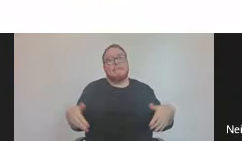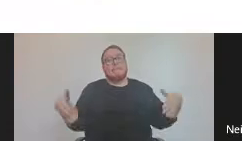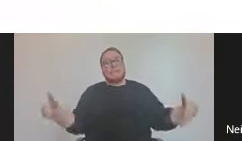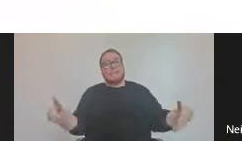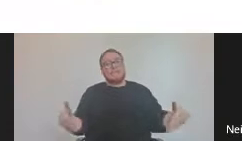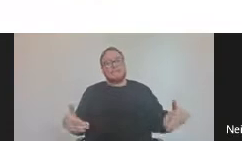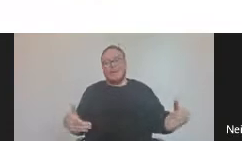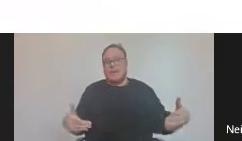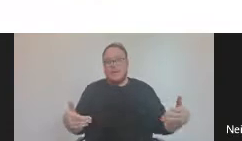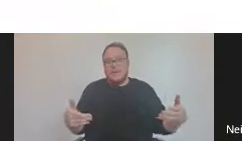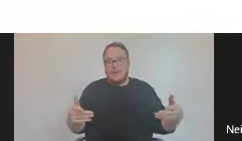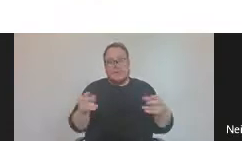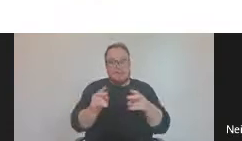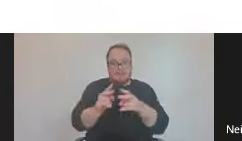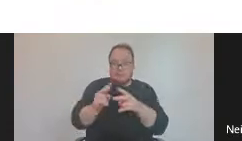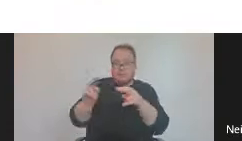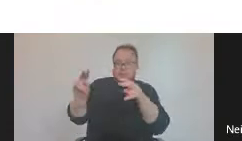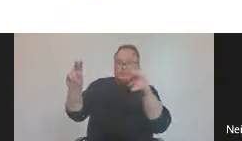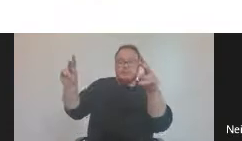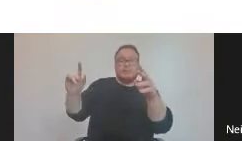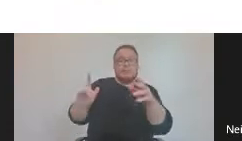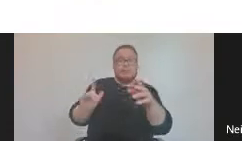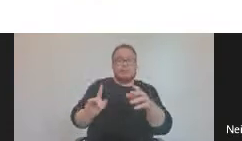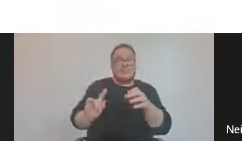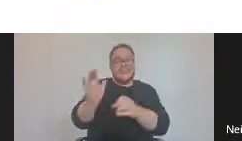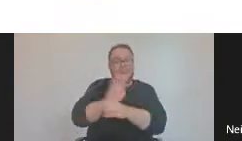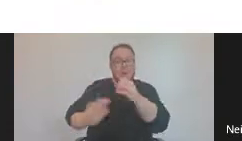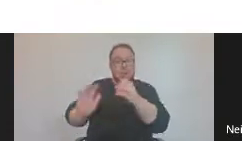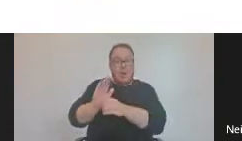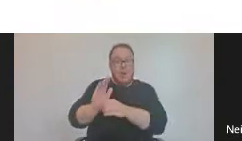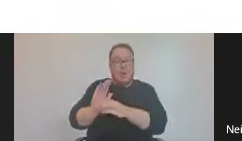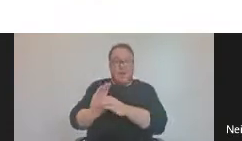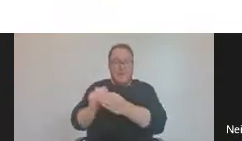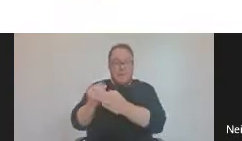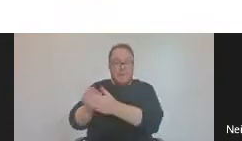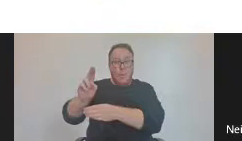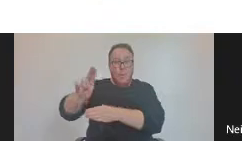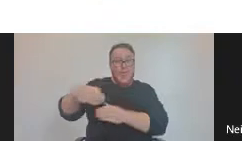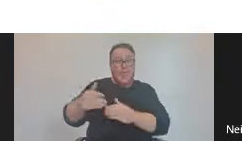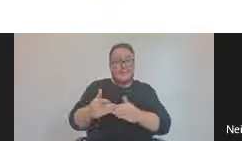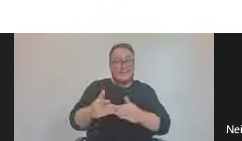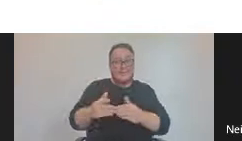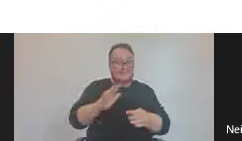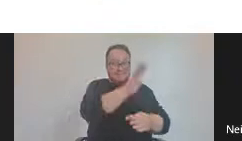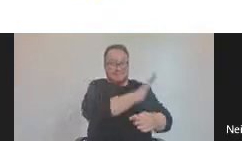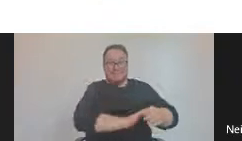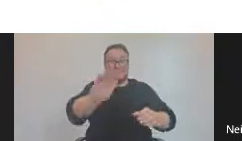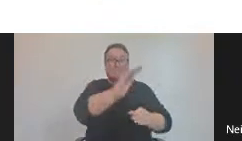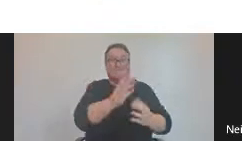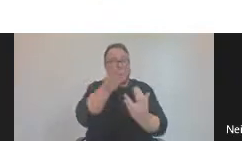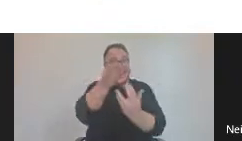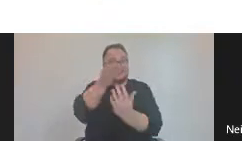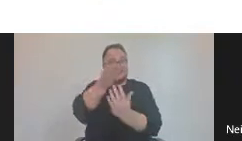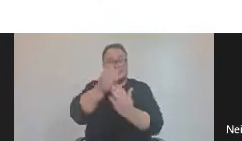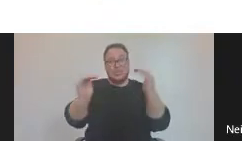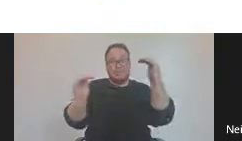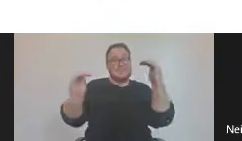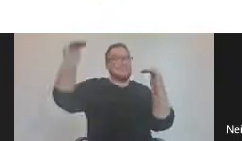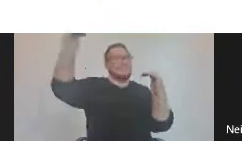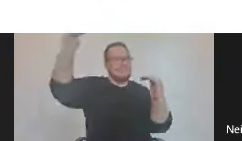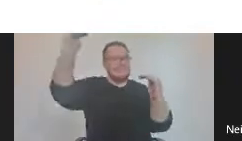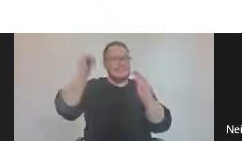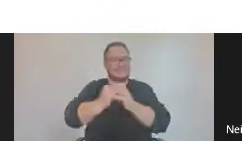higher in Staffordshire than the national average. We also see in Staffordshire, in particular